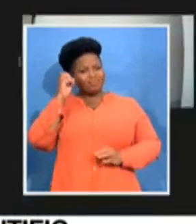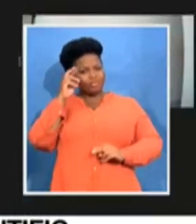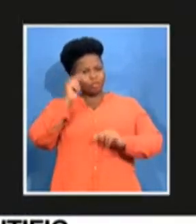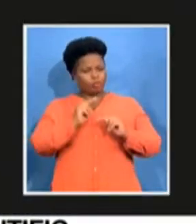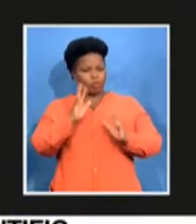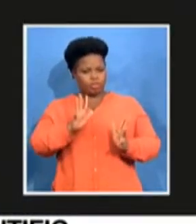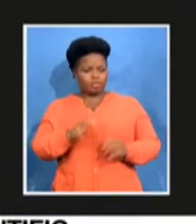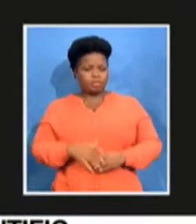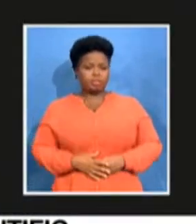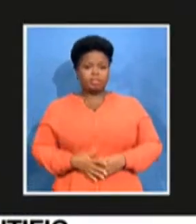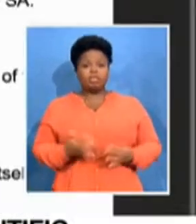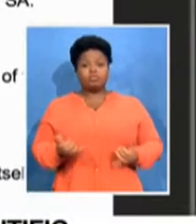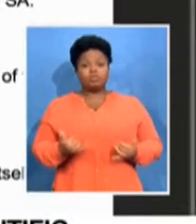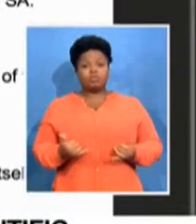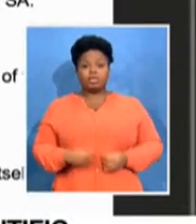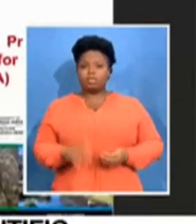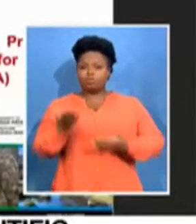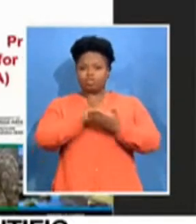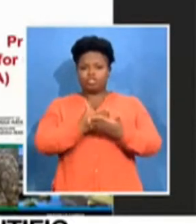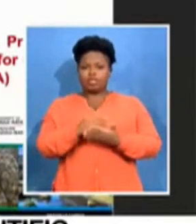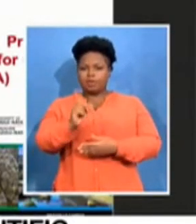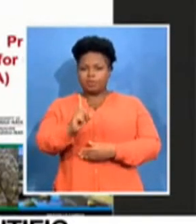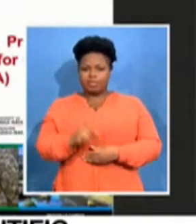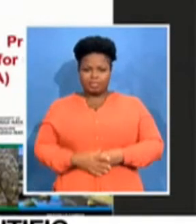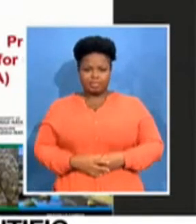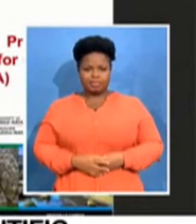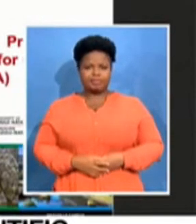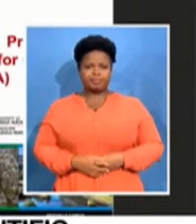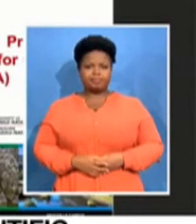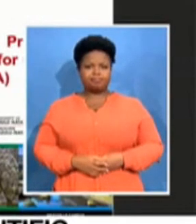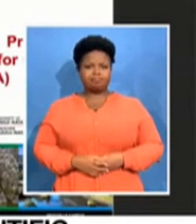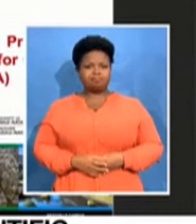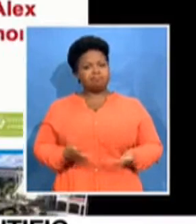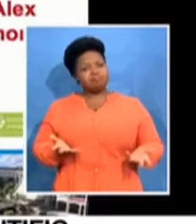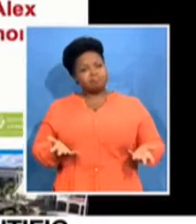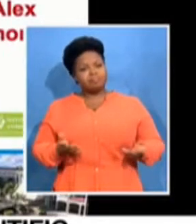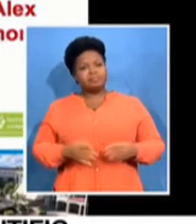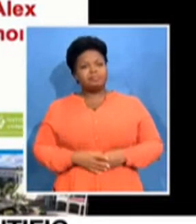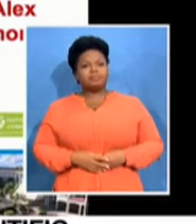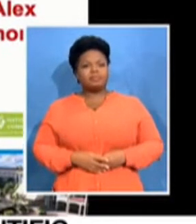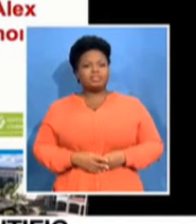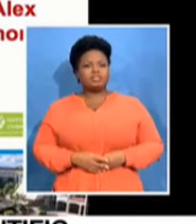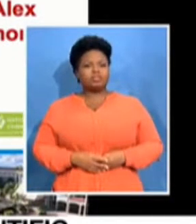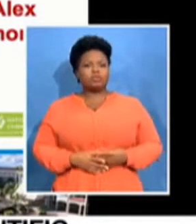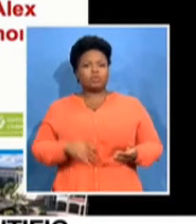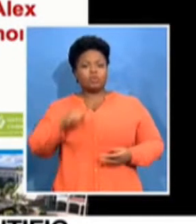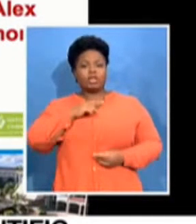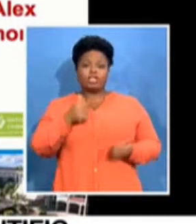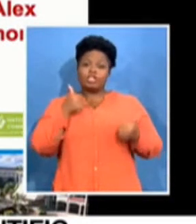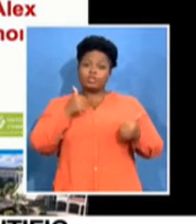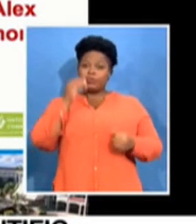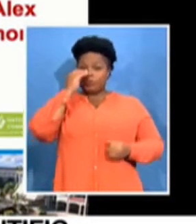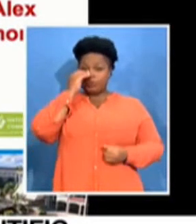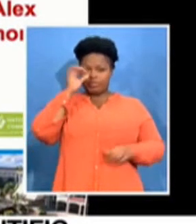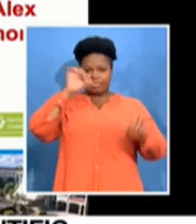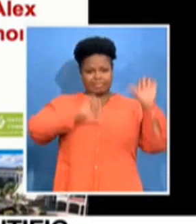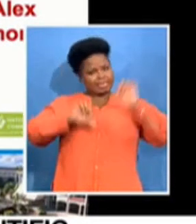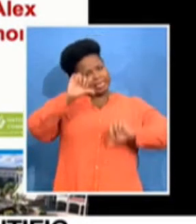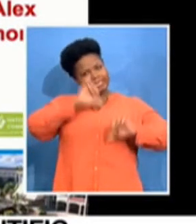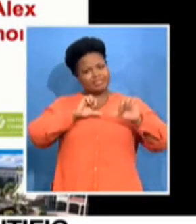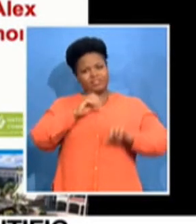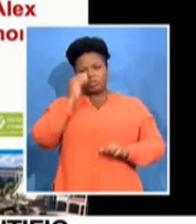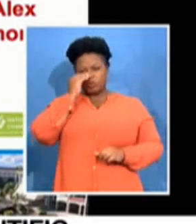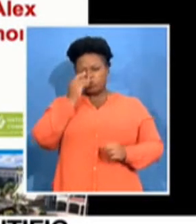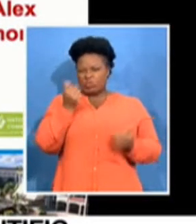is potentially a relatively good news or scientifically very good news, but we're going to put that in